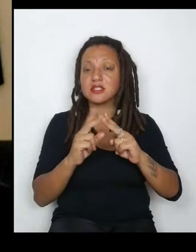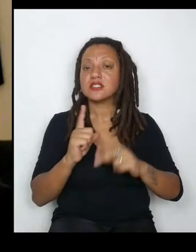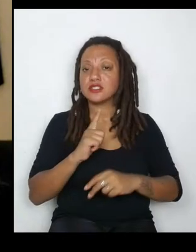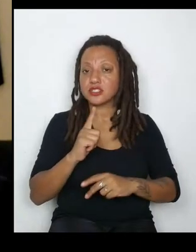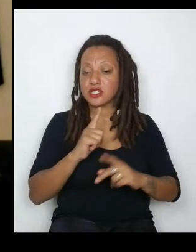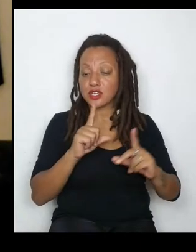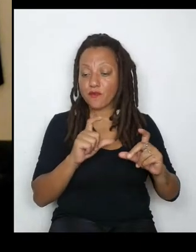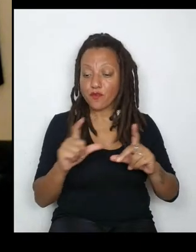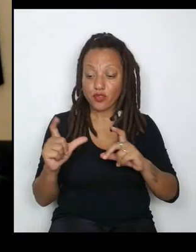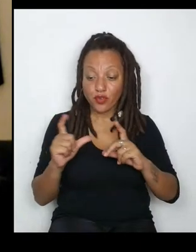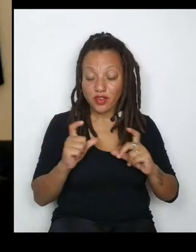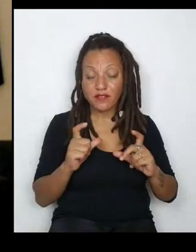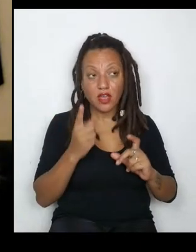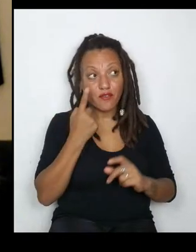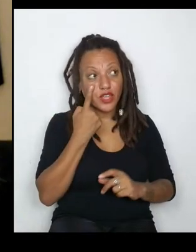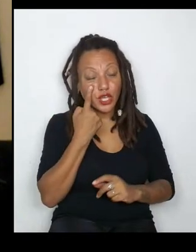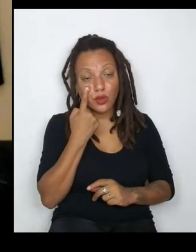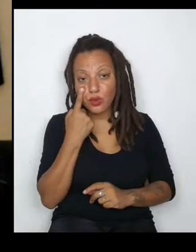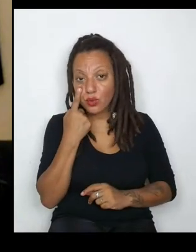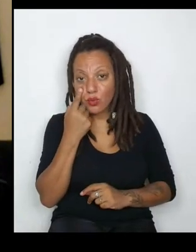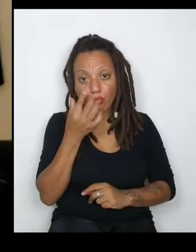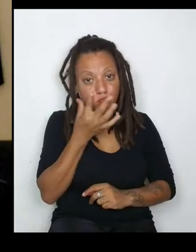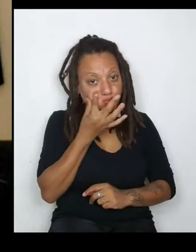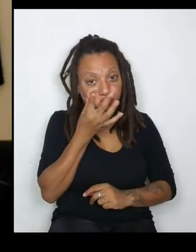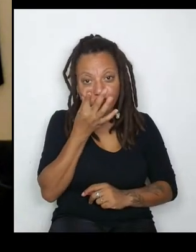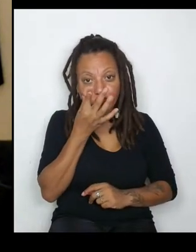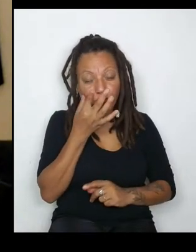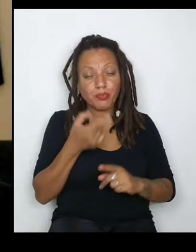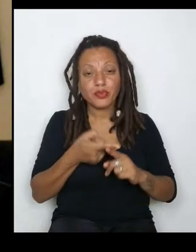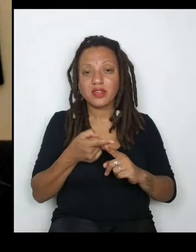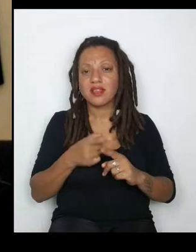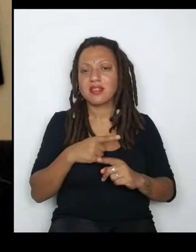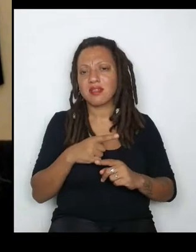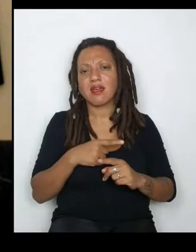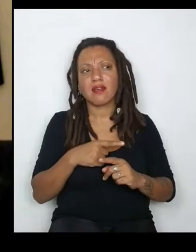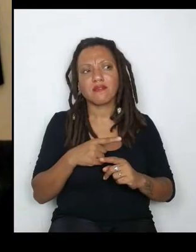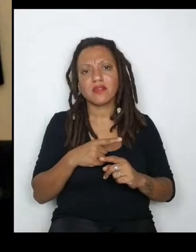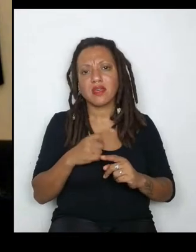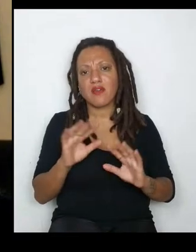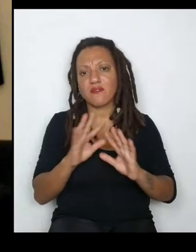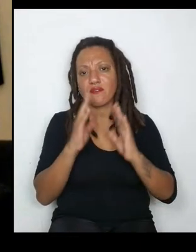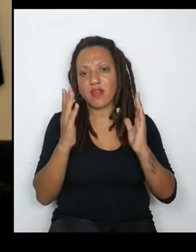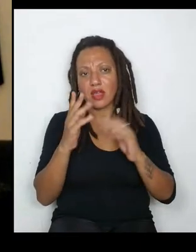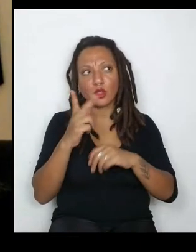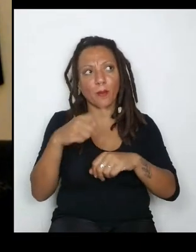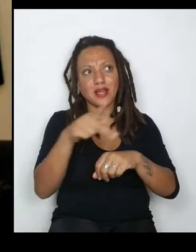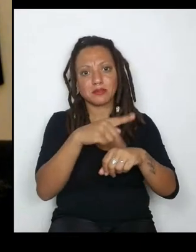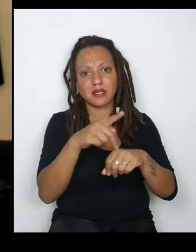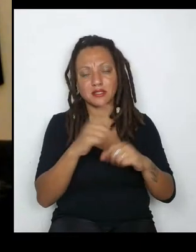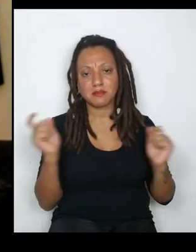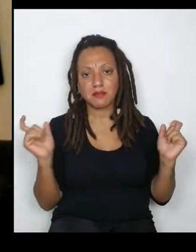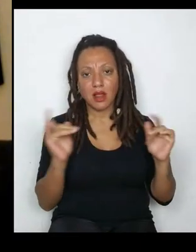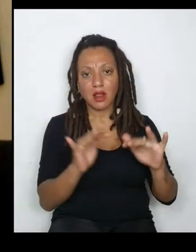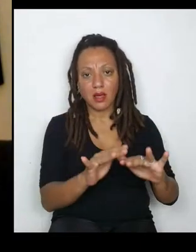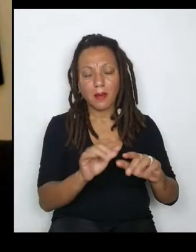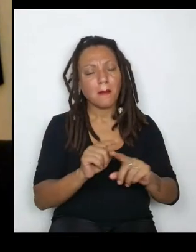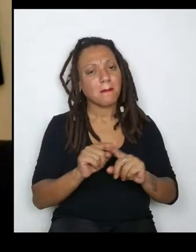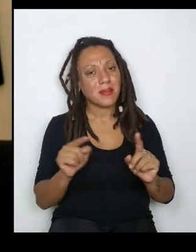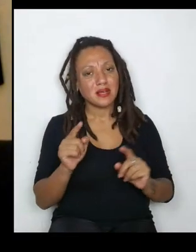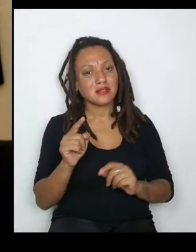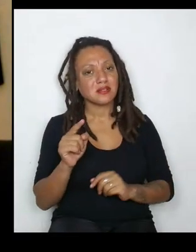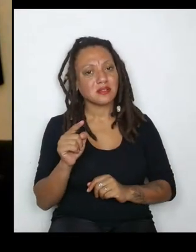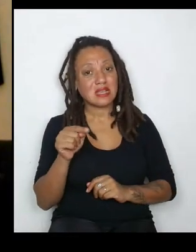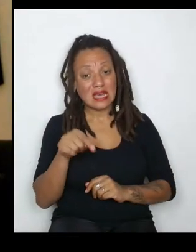i haven't seen any indication that his visual archive included any of